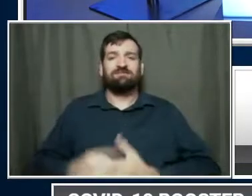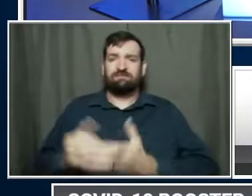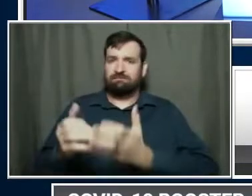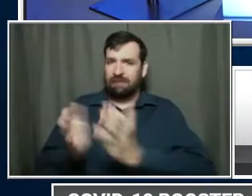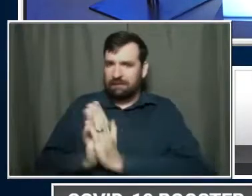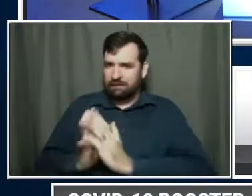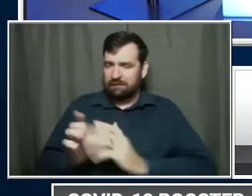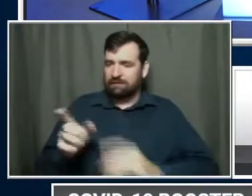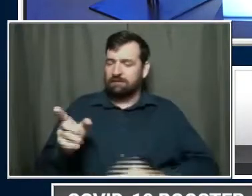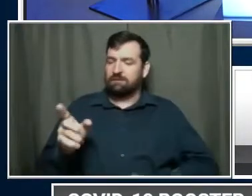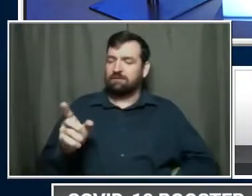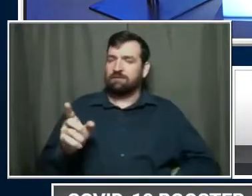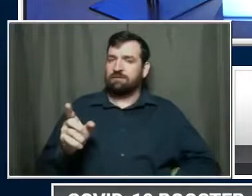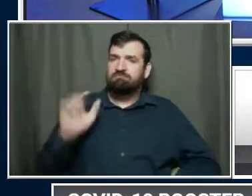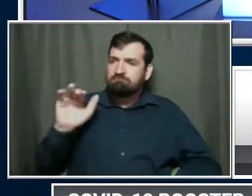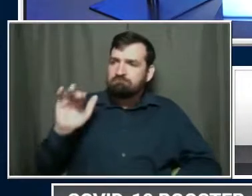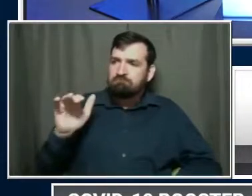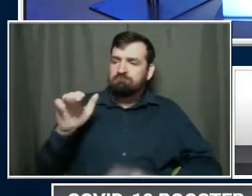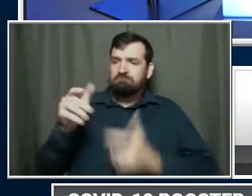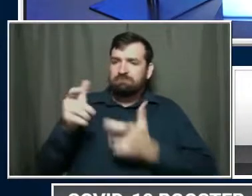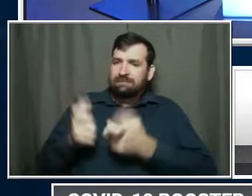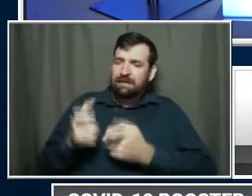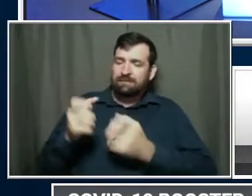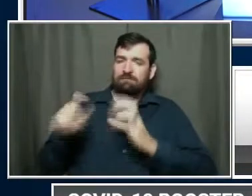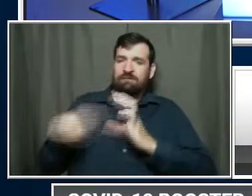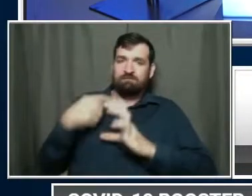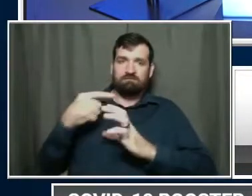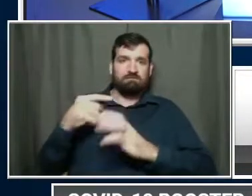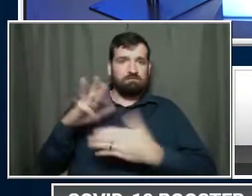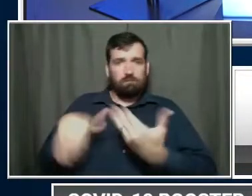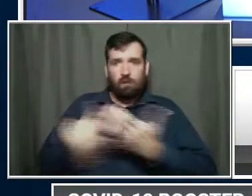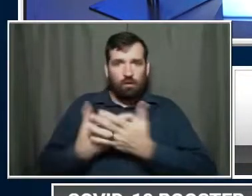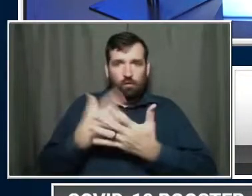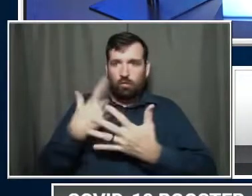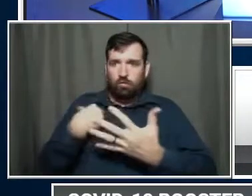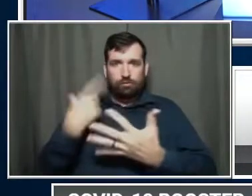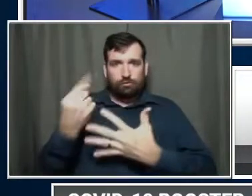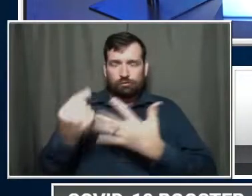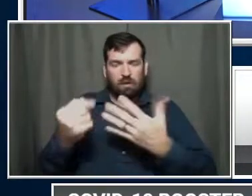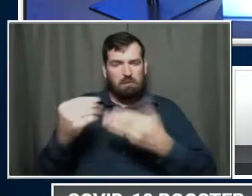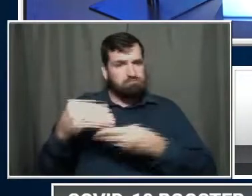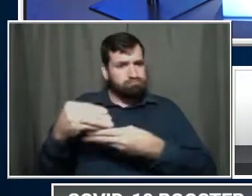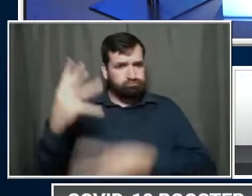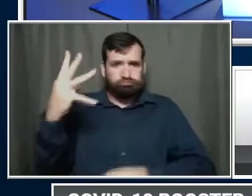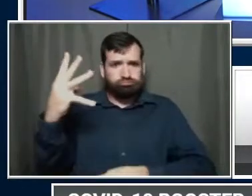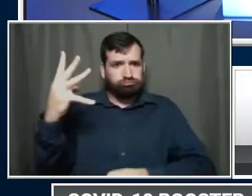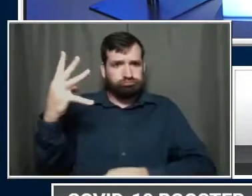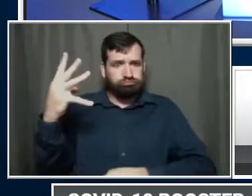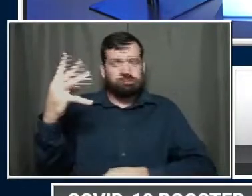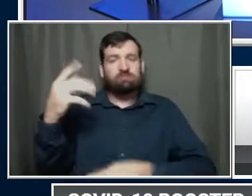you to, I go, hey, text me or email me all the things, what you're up to. And you gave me this big long list. And you said, I'm just